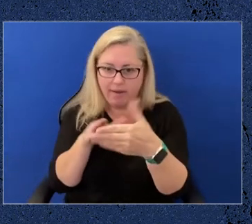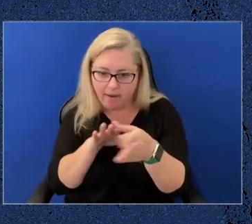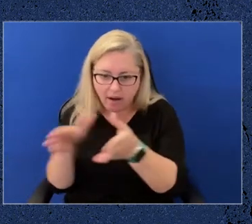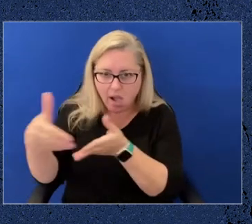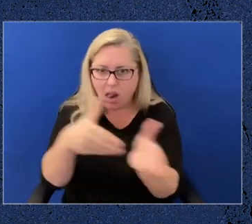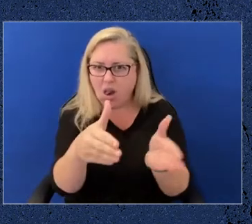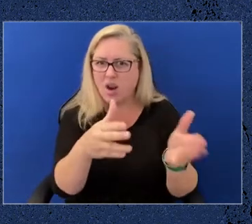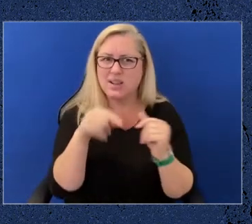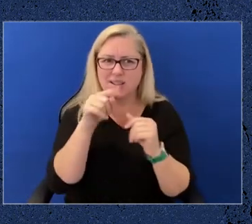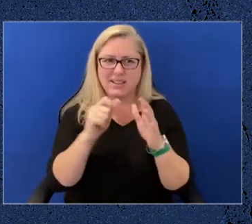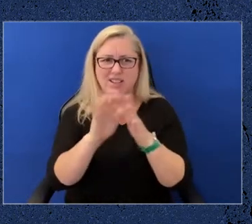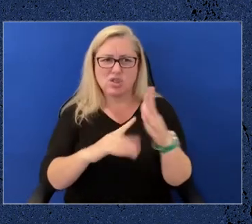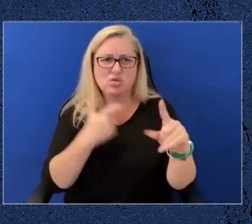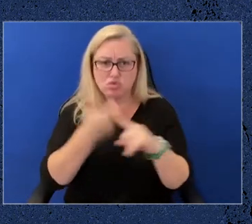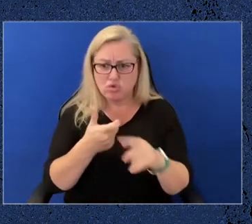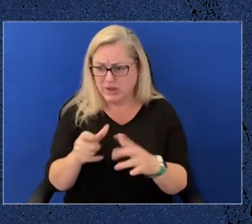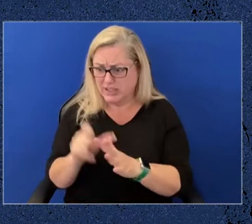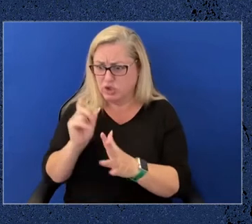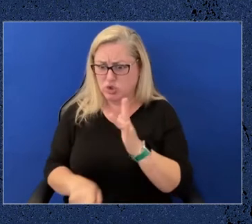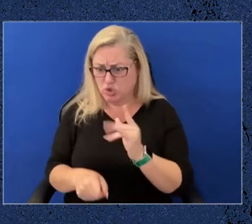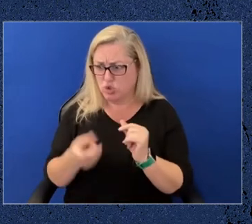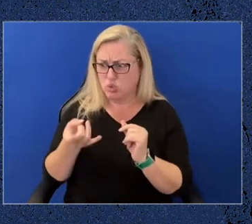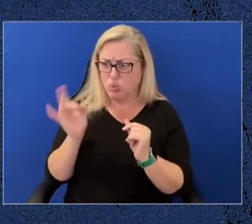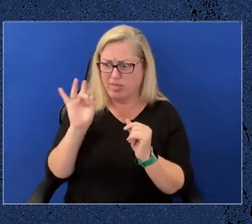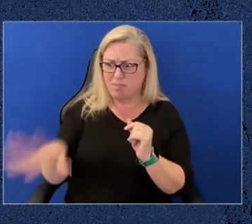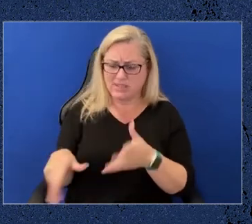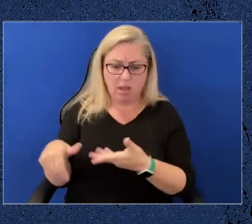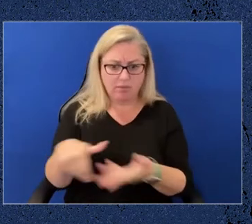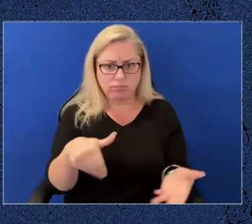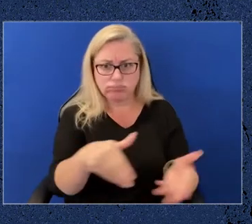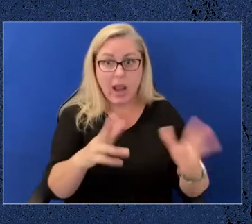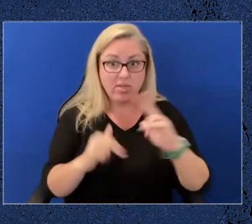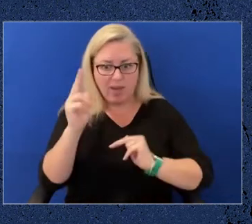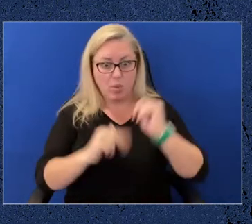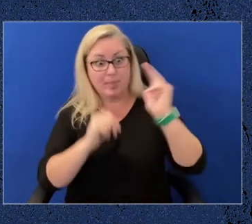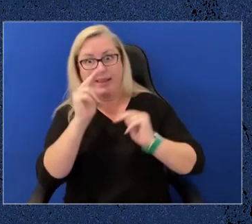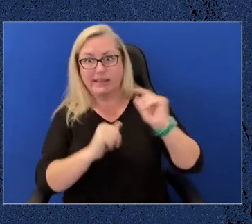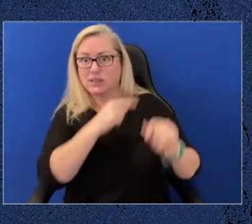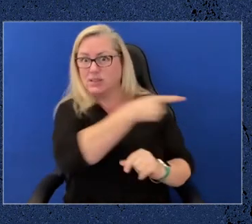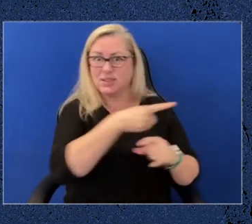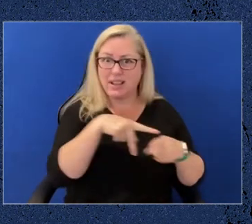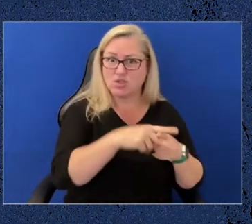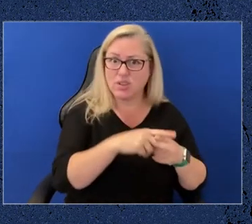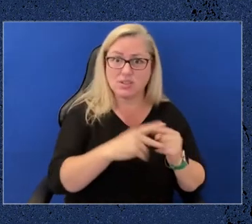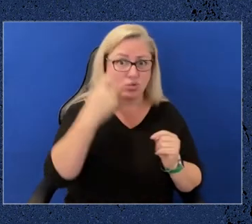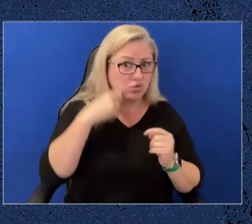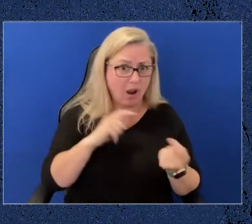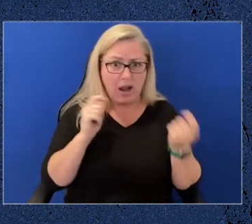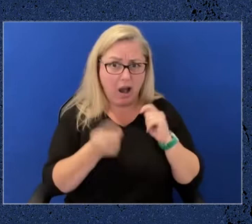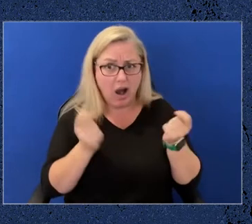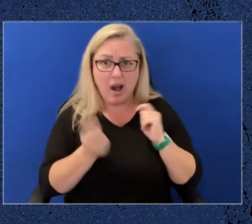own thing. They're already sinuous, but they will plot the course of the creek and they will build the course of the creek. That, again, is just